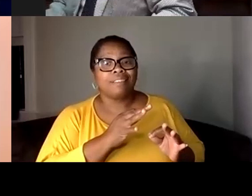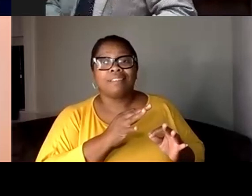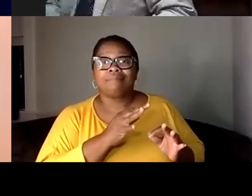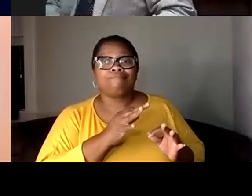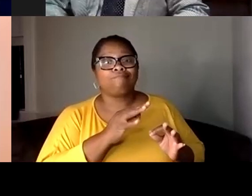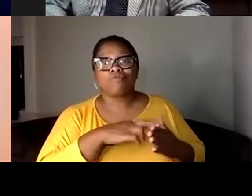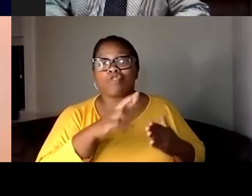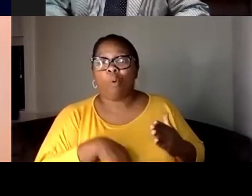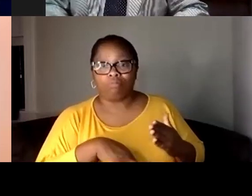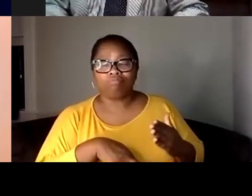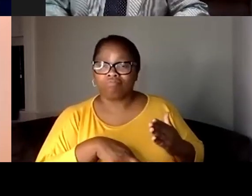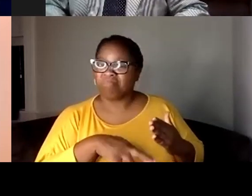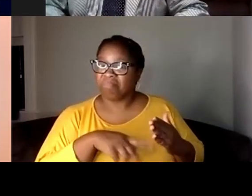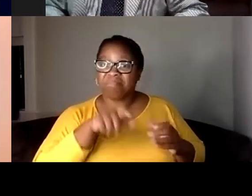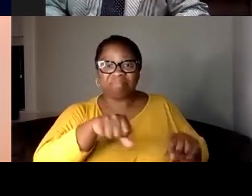finalized in a